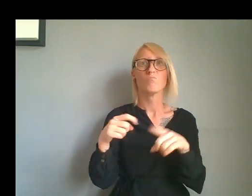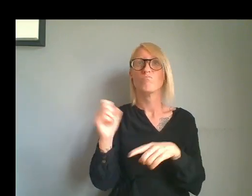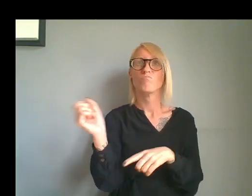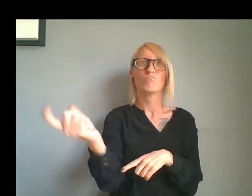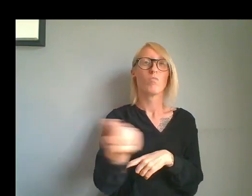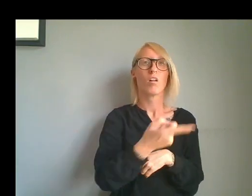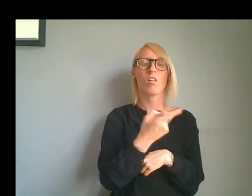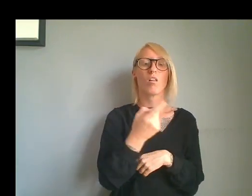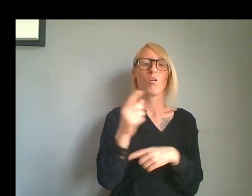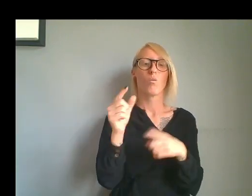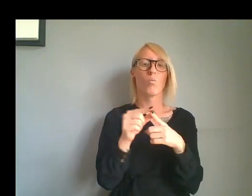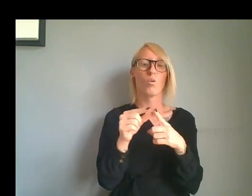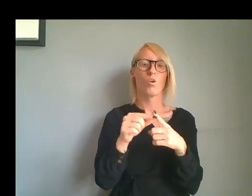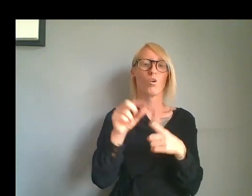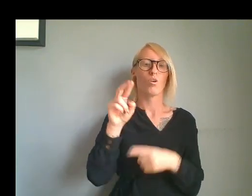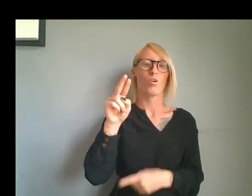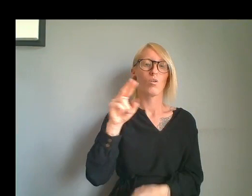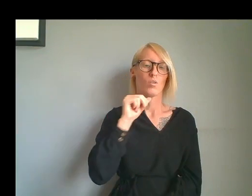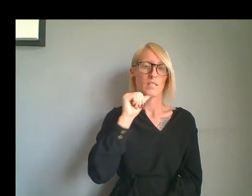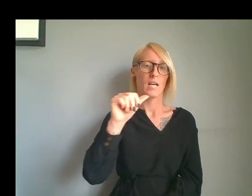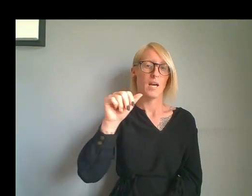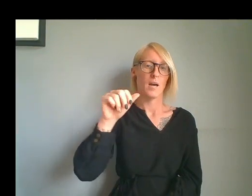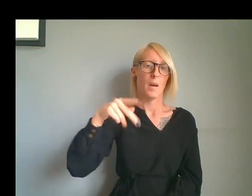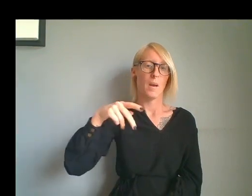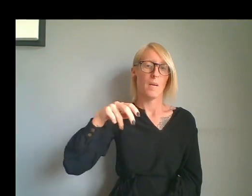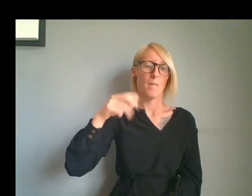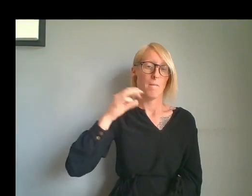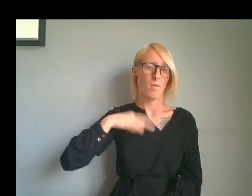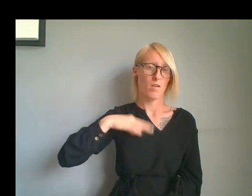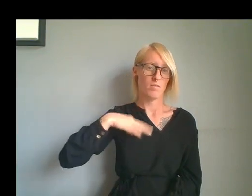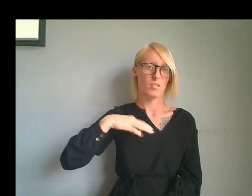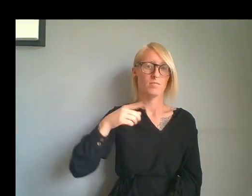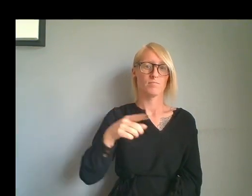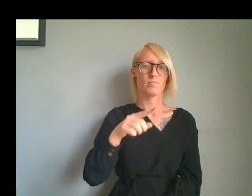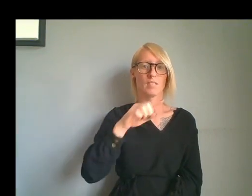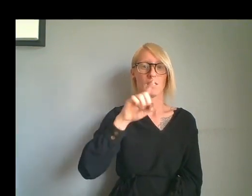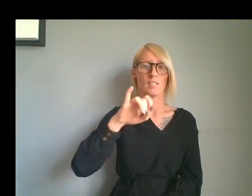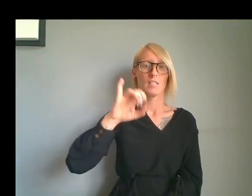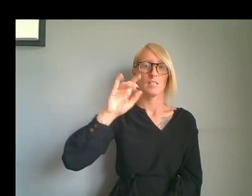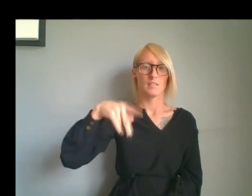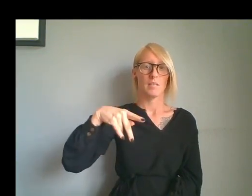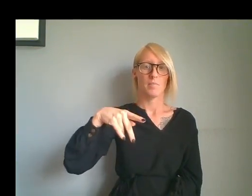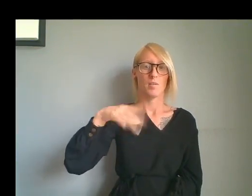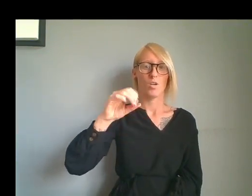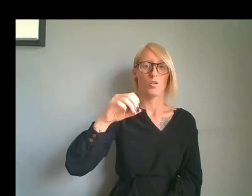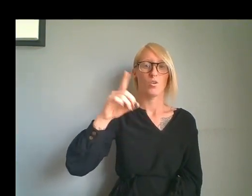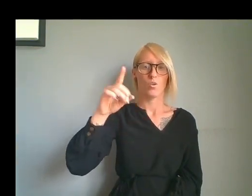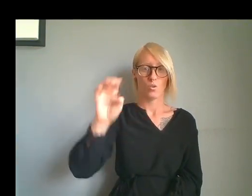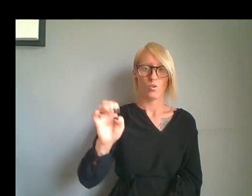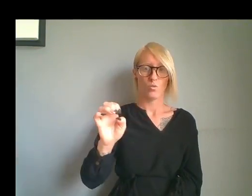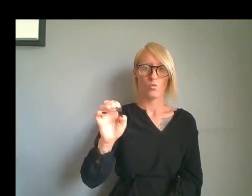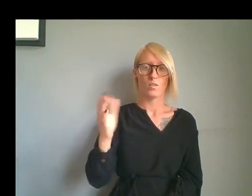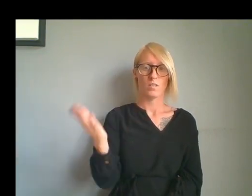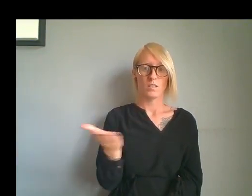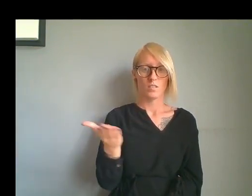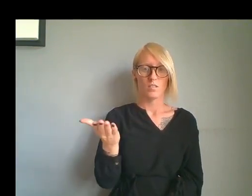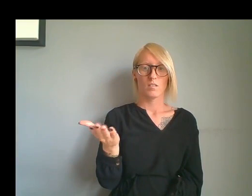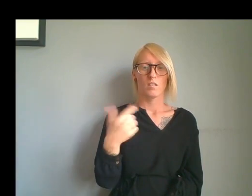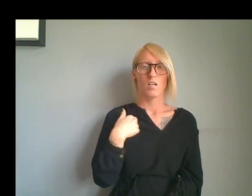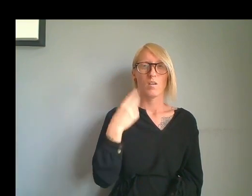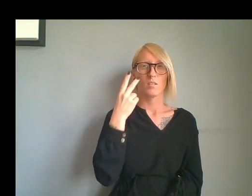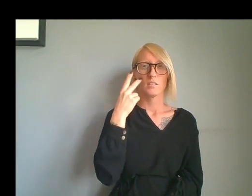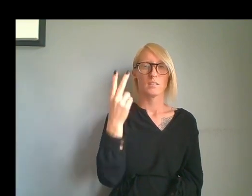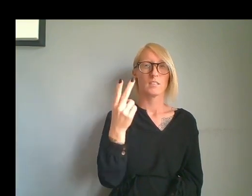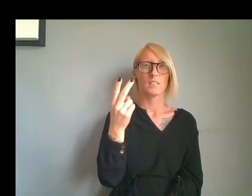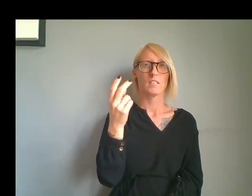this is a downtown Charleston zip code 29403. And I'm deciding I want to see nonprofit tweets within 15 miles